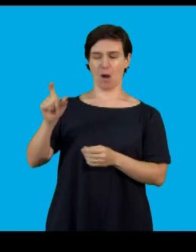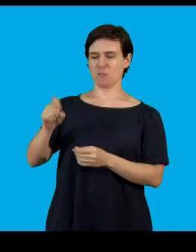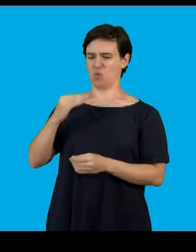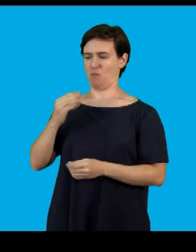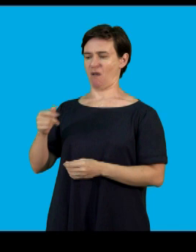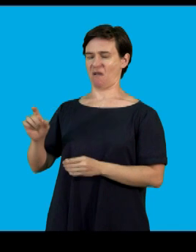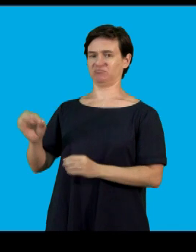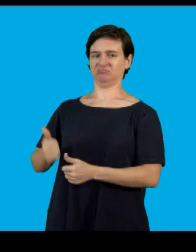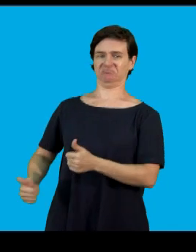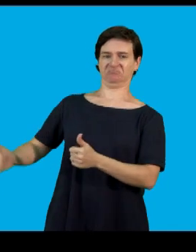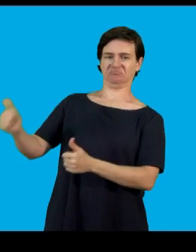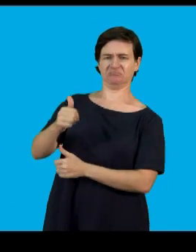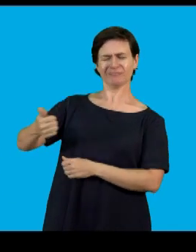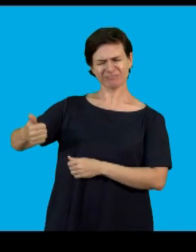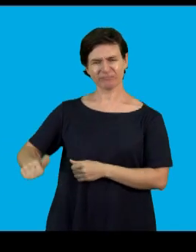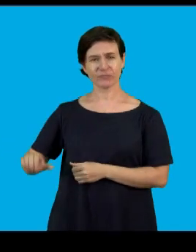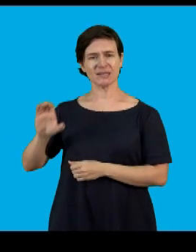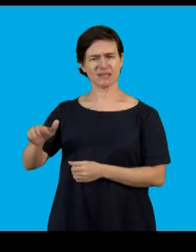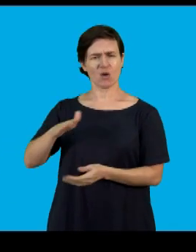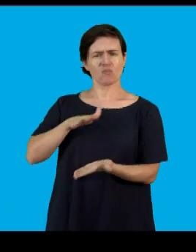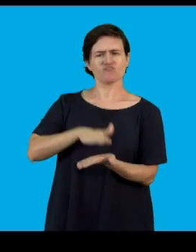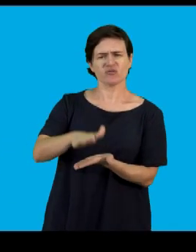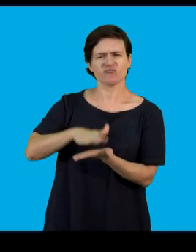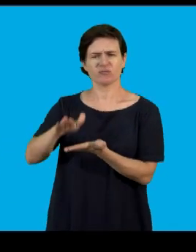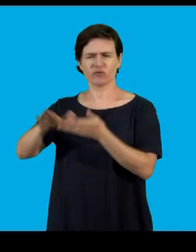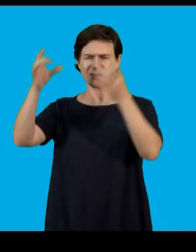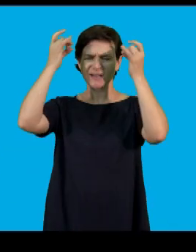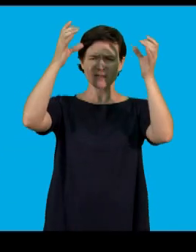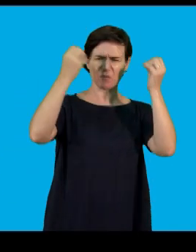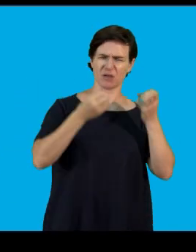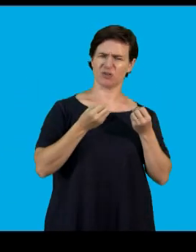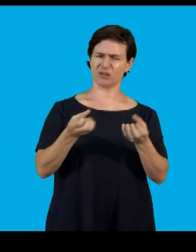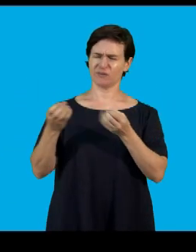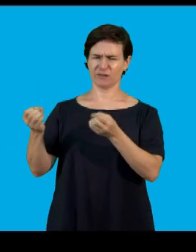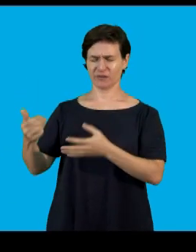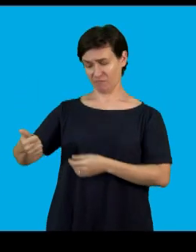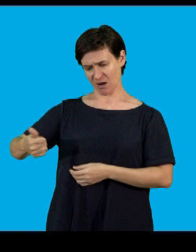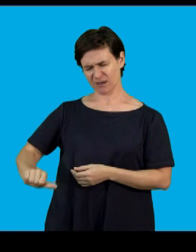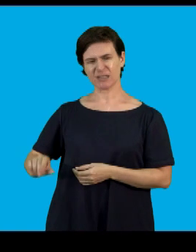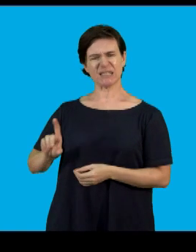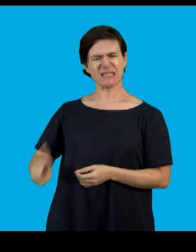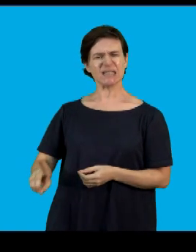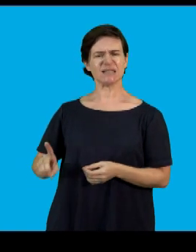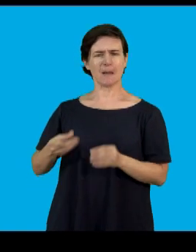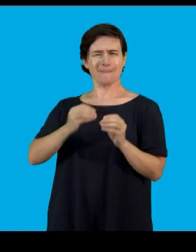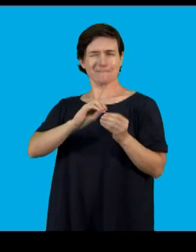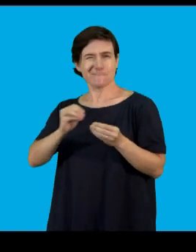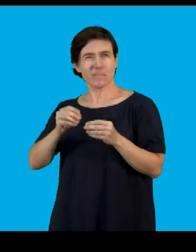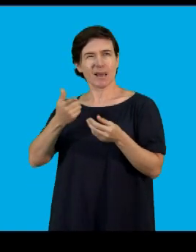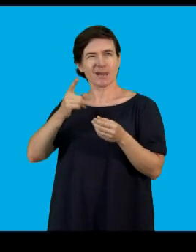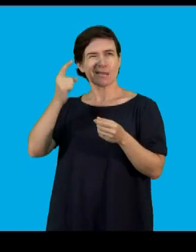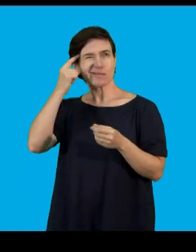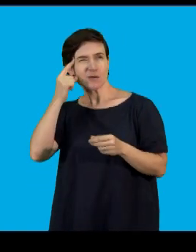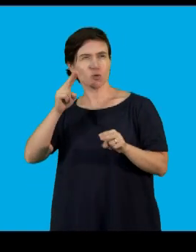authoritarian? C, written or printed information handed out to the audience? D, involves